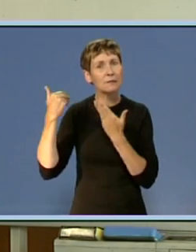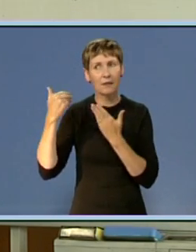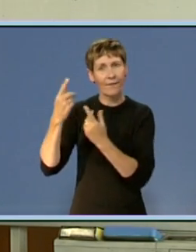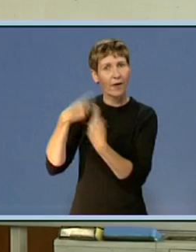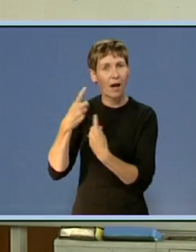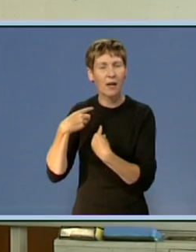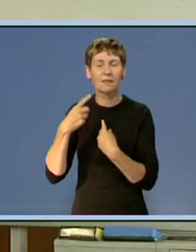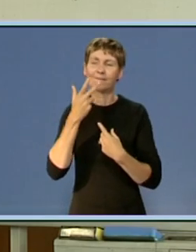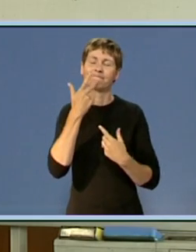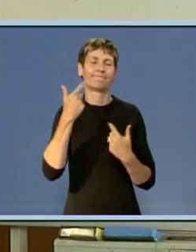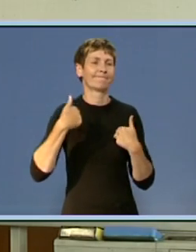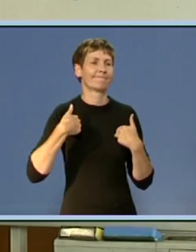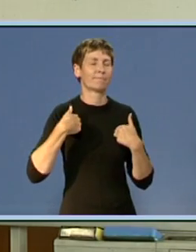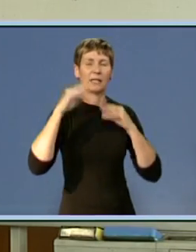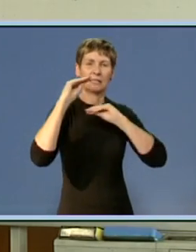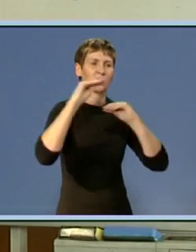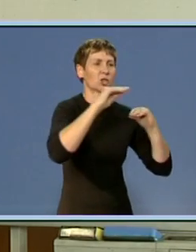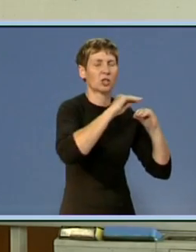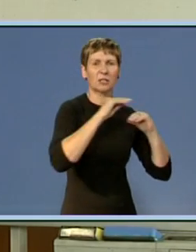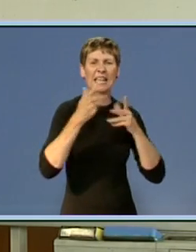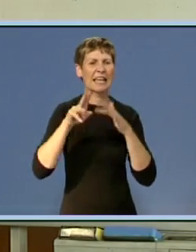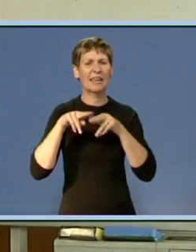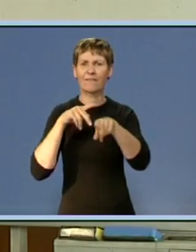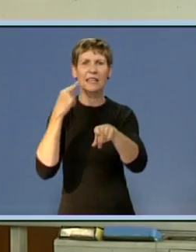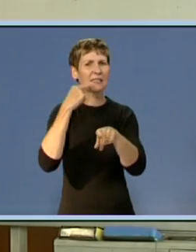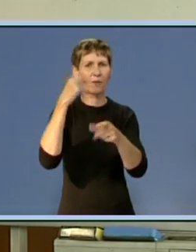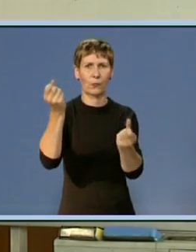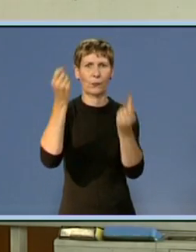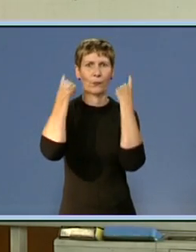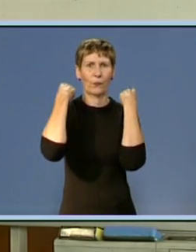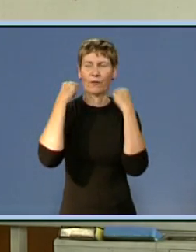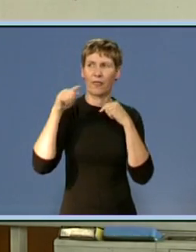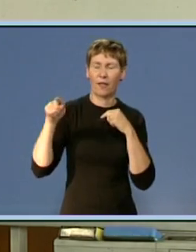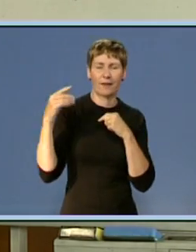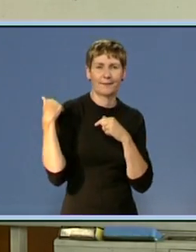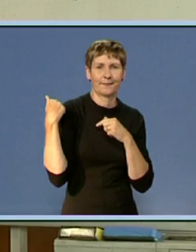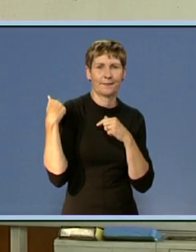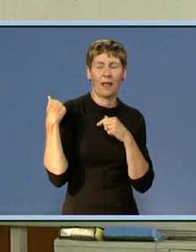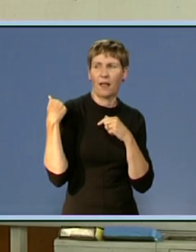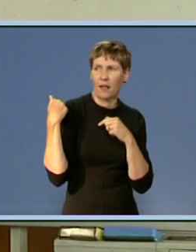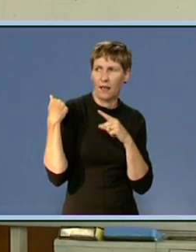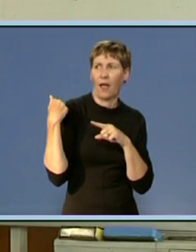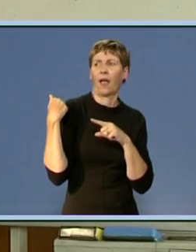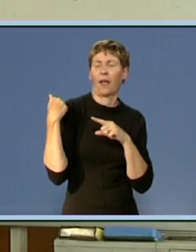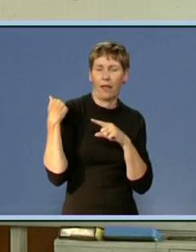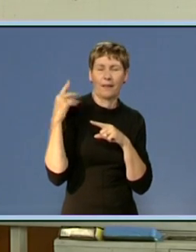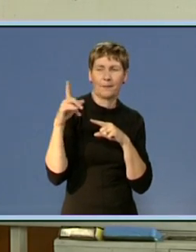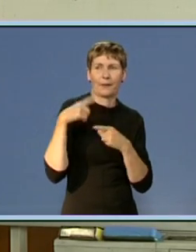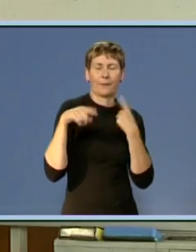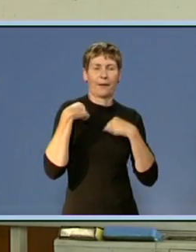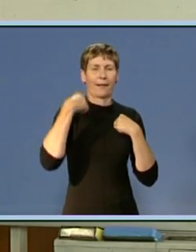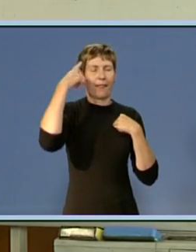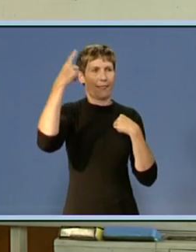again, they did guide me. You know, they would tell me when the student didn't understand something, so that I could